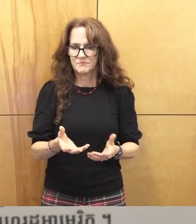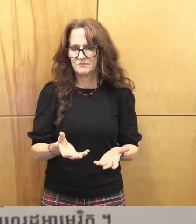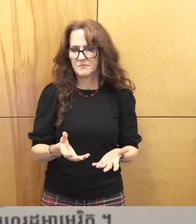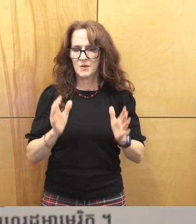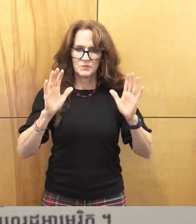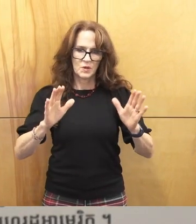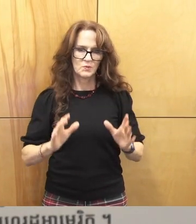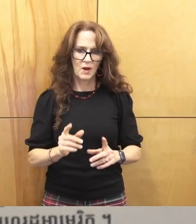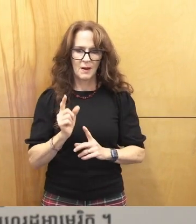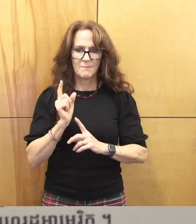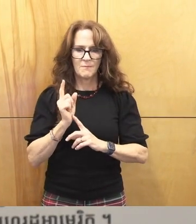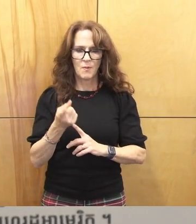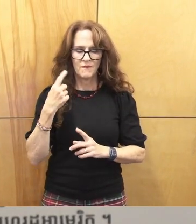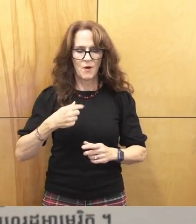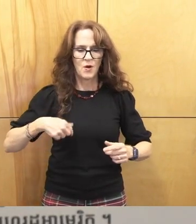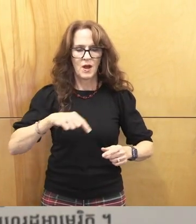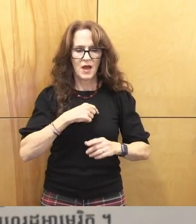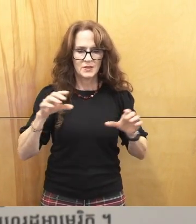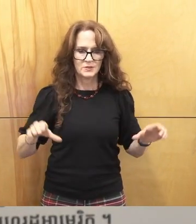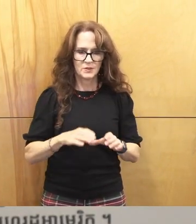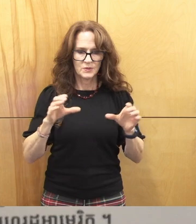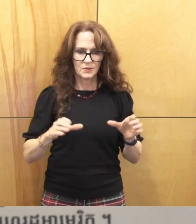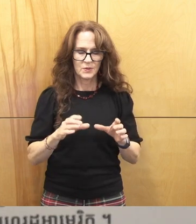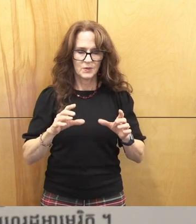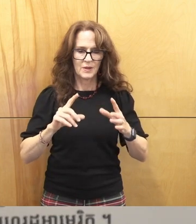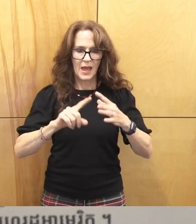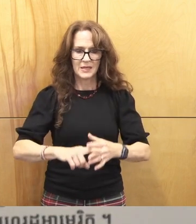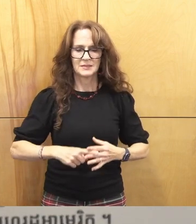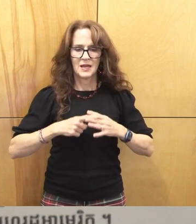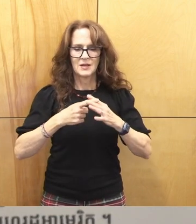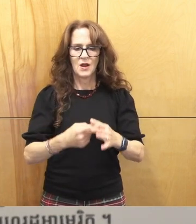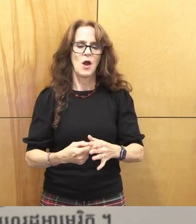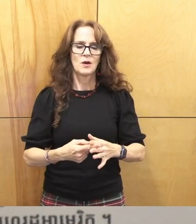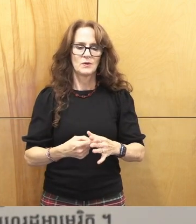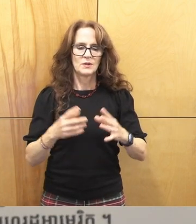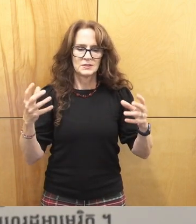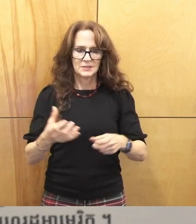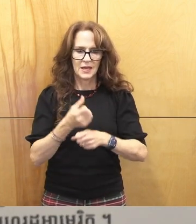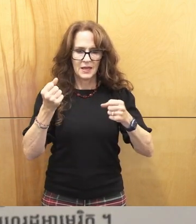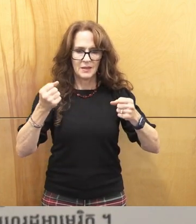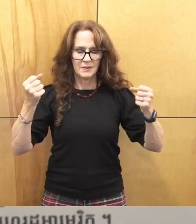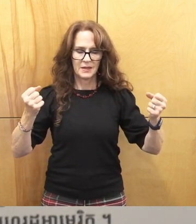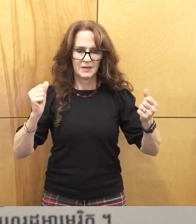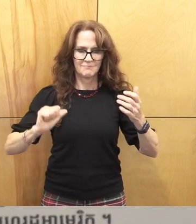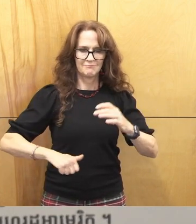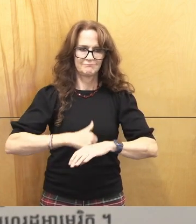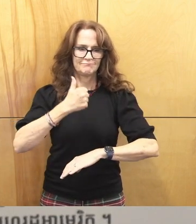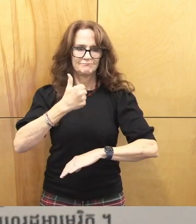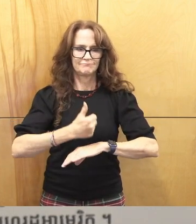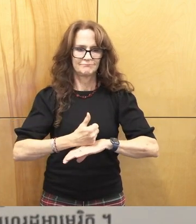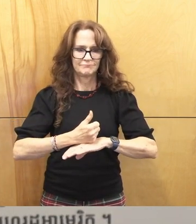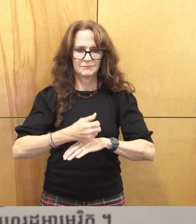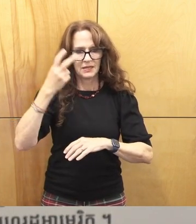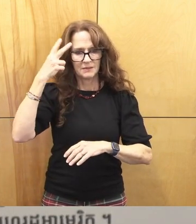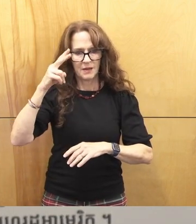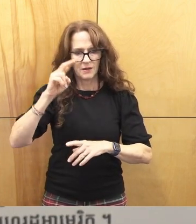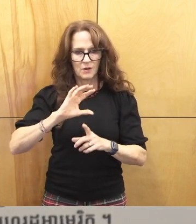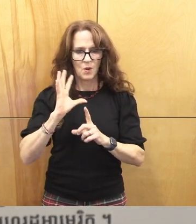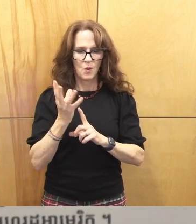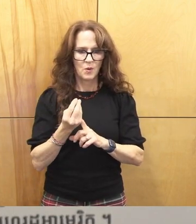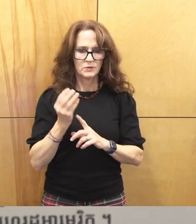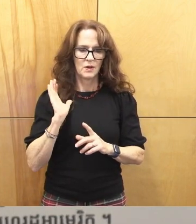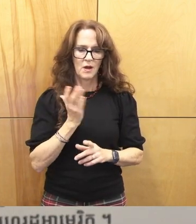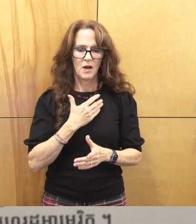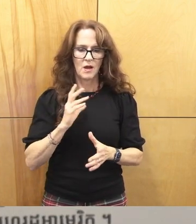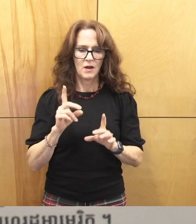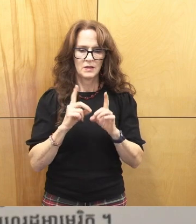great moment for us to do that as an inaugural celebration of Hispanic culture in our district